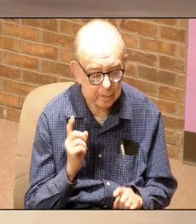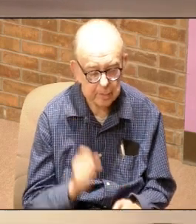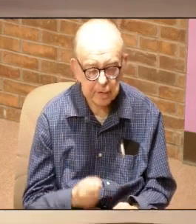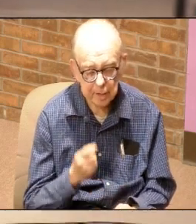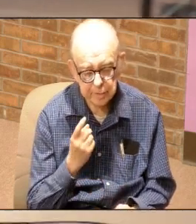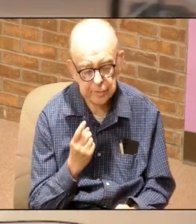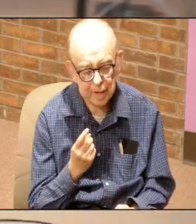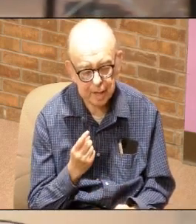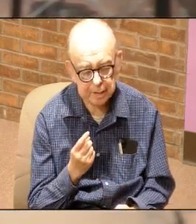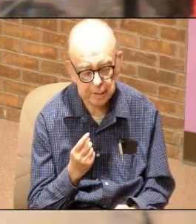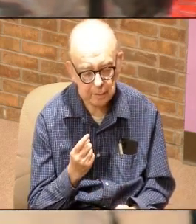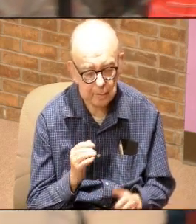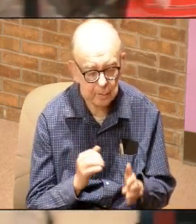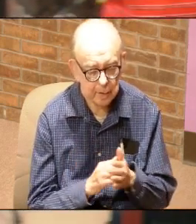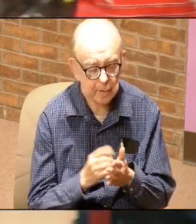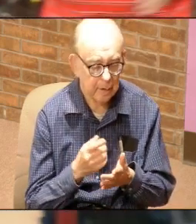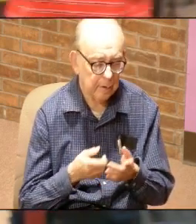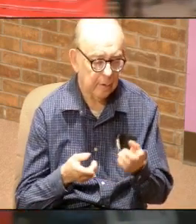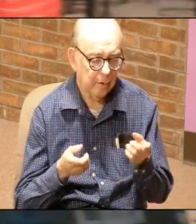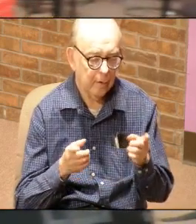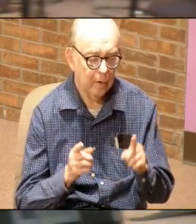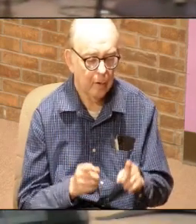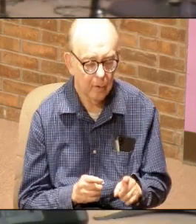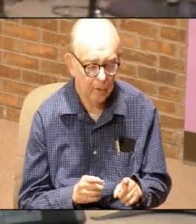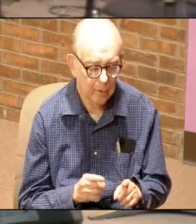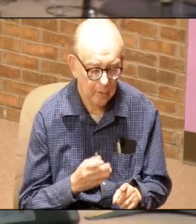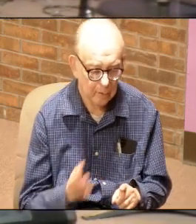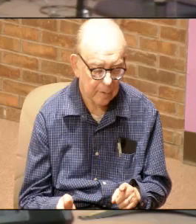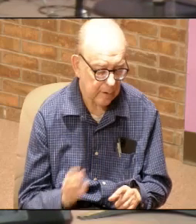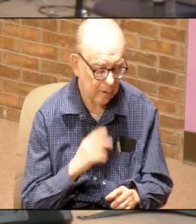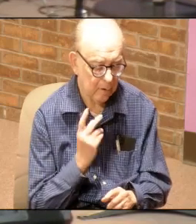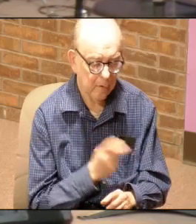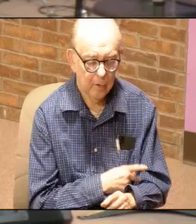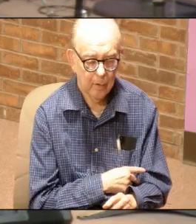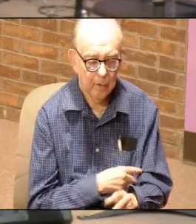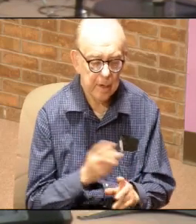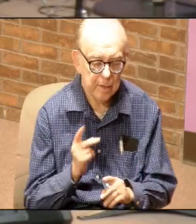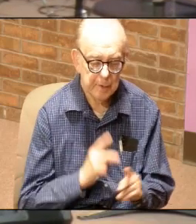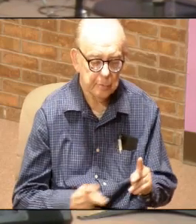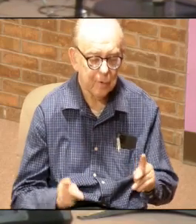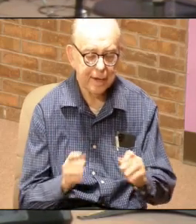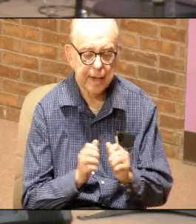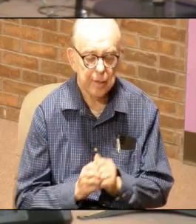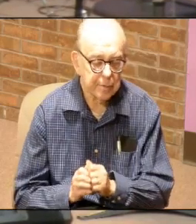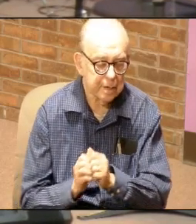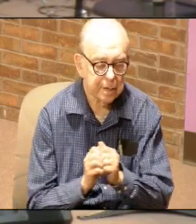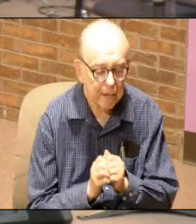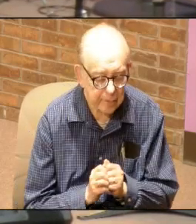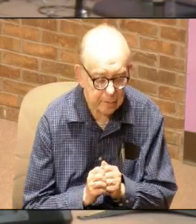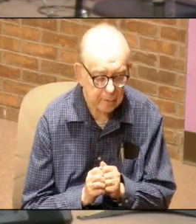to understand that what happens is there is power in the people gathering together,